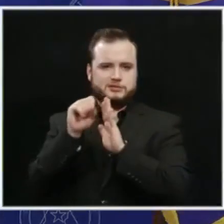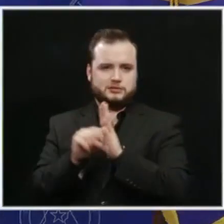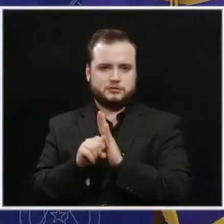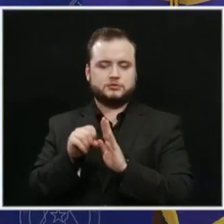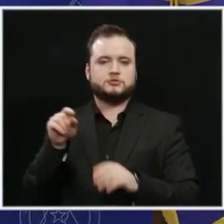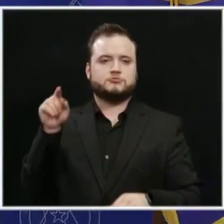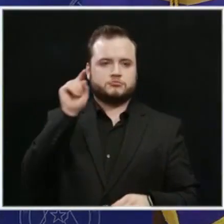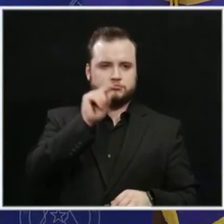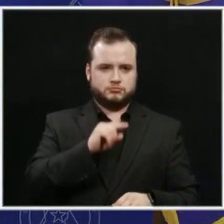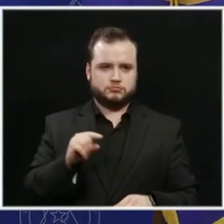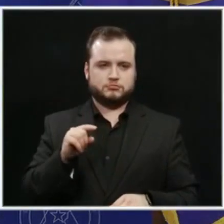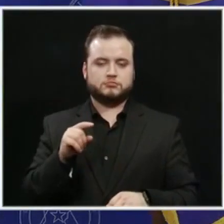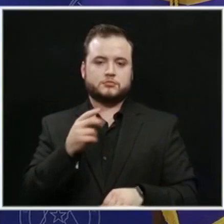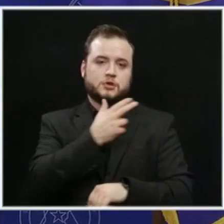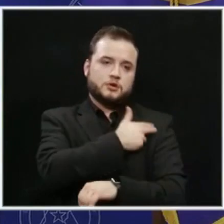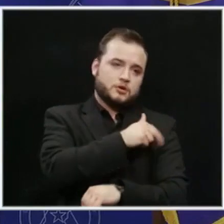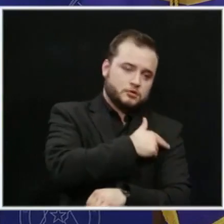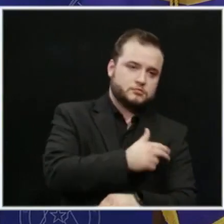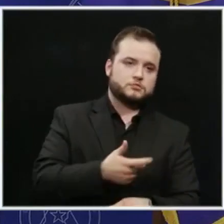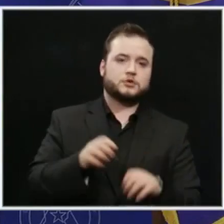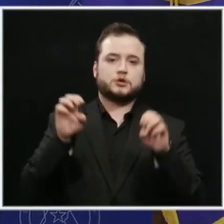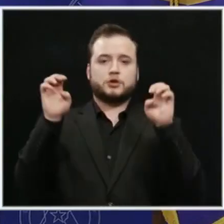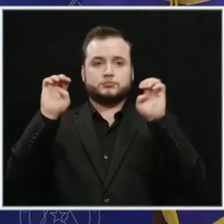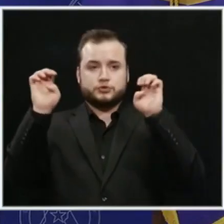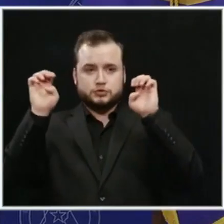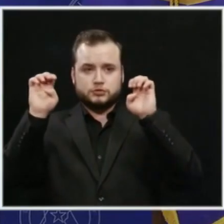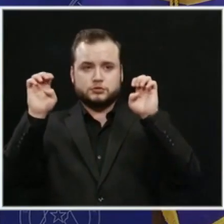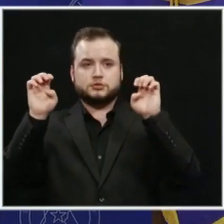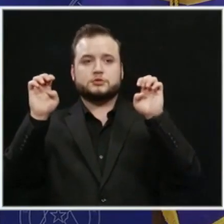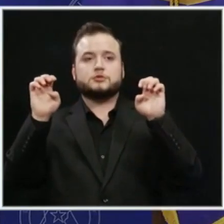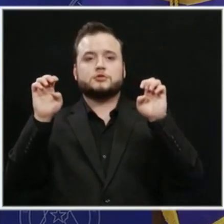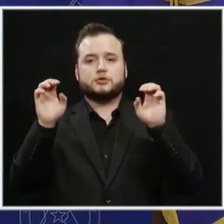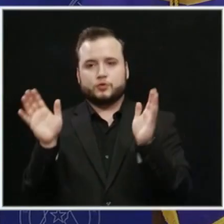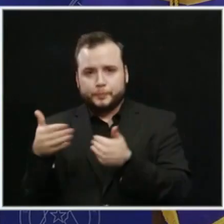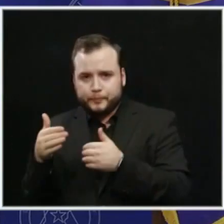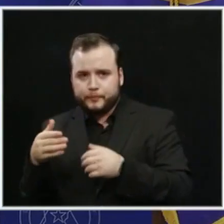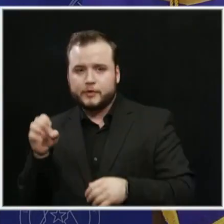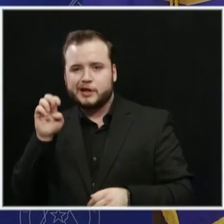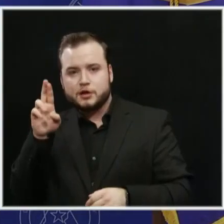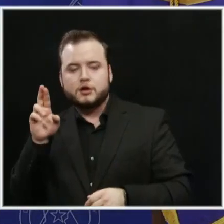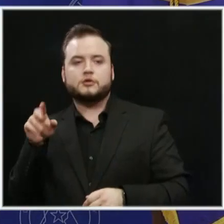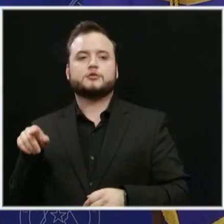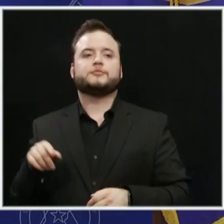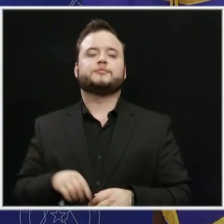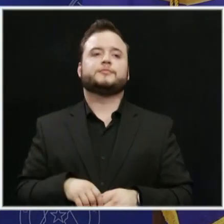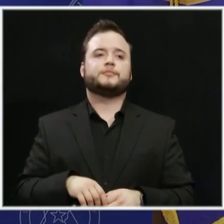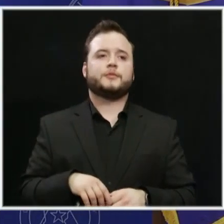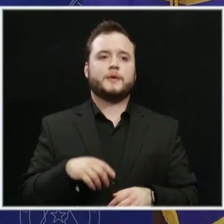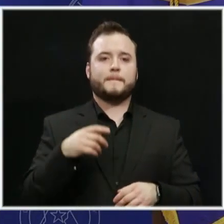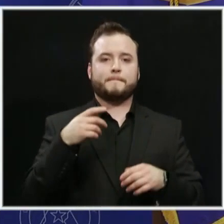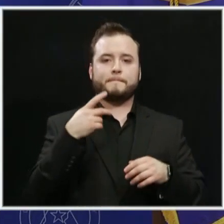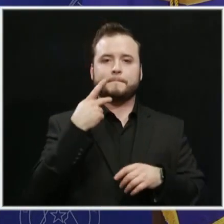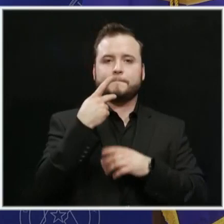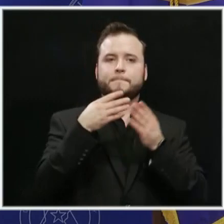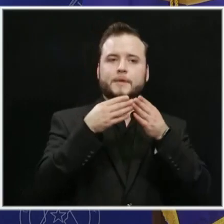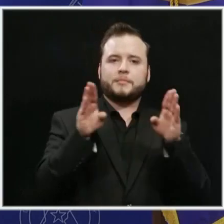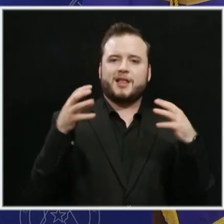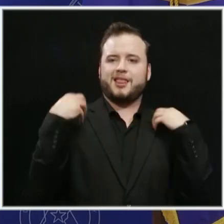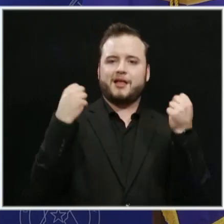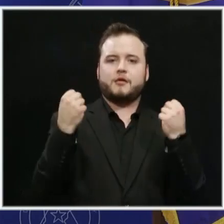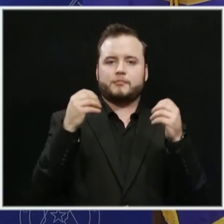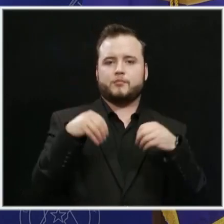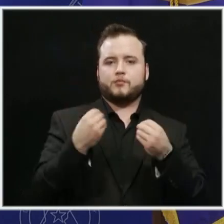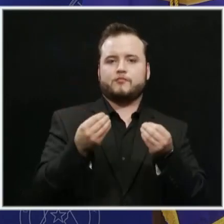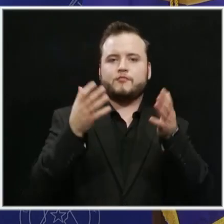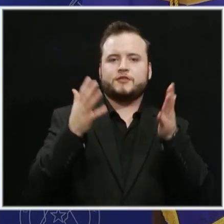our hospitals, our emergency managers, and our public health providers working together to make sure that each region of the state has been prepared